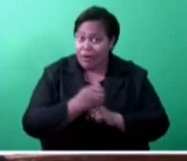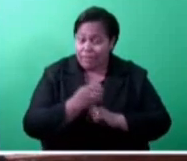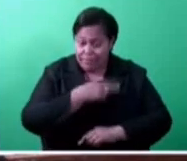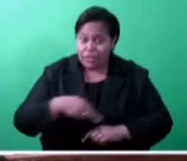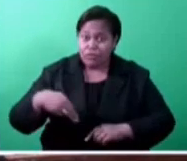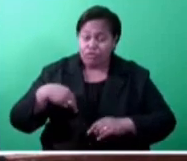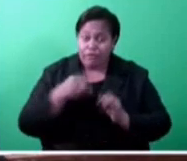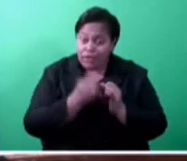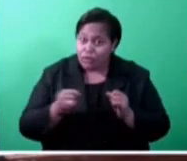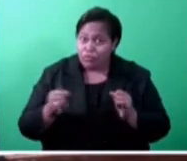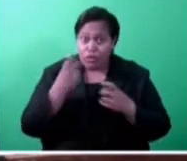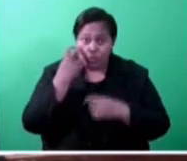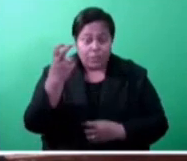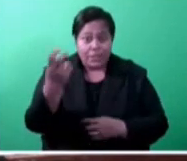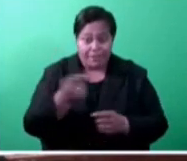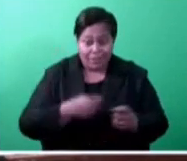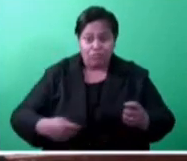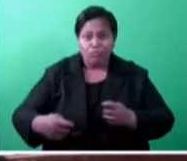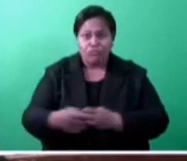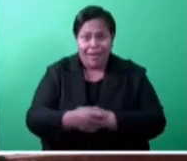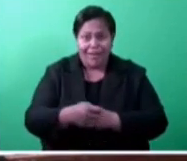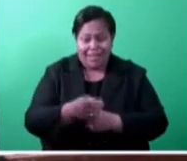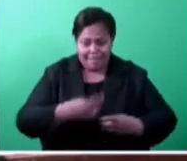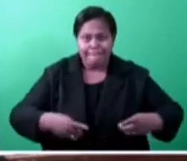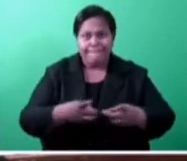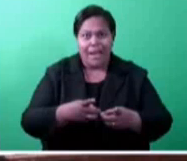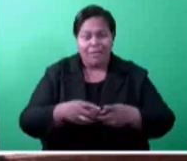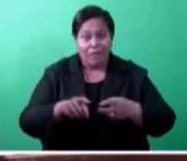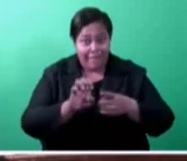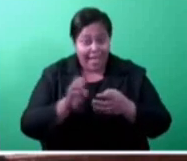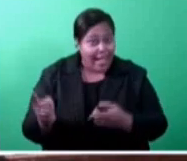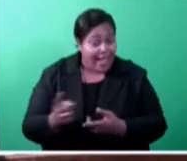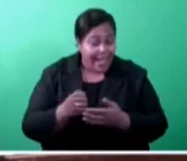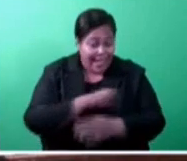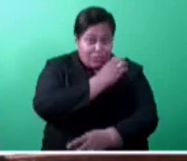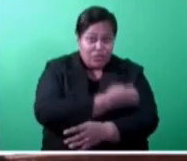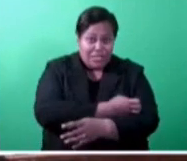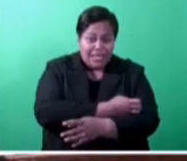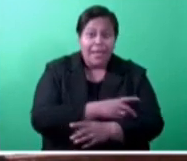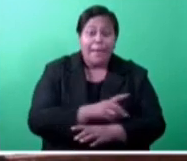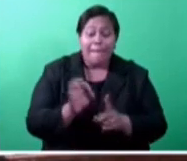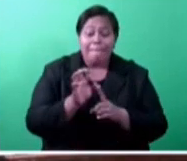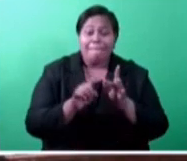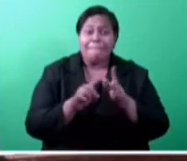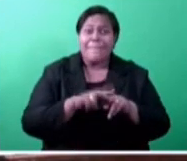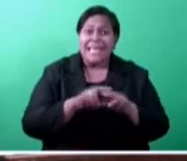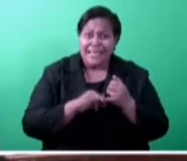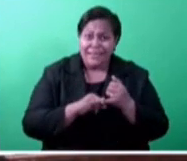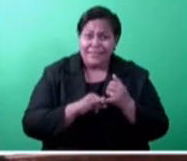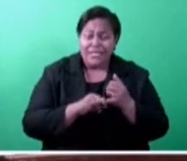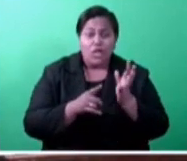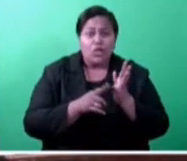Industry, Tourism and Trade, Department of Energy, Pacific Islands Development Forum, the UNDP